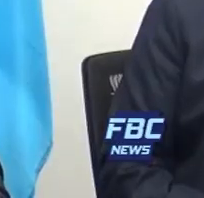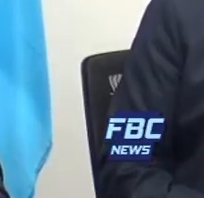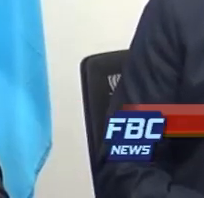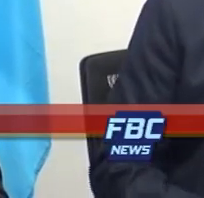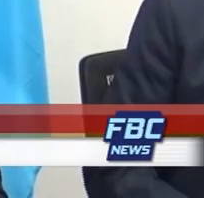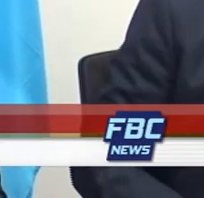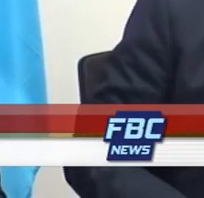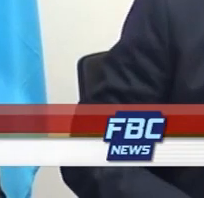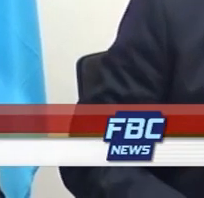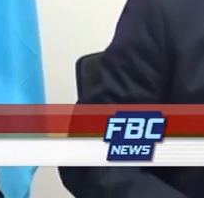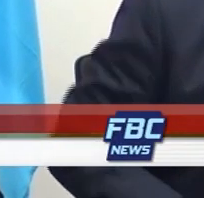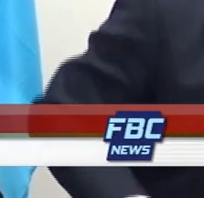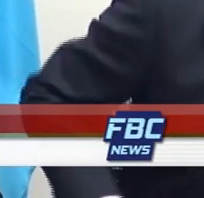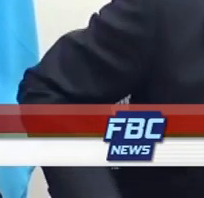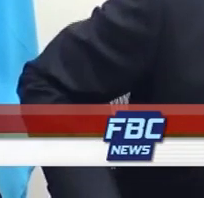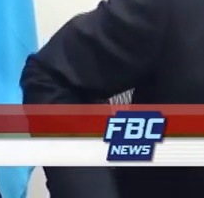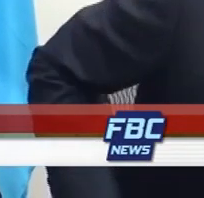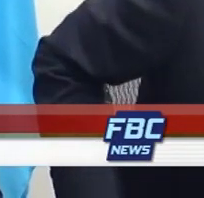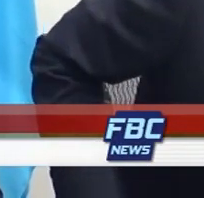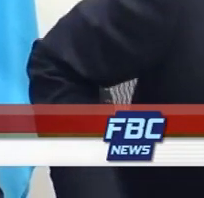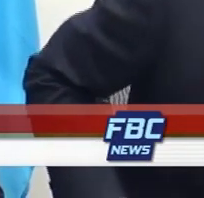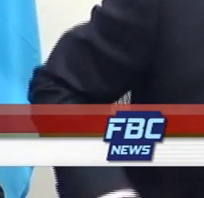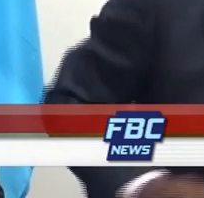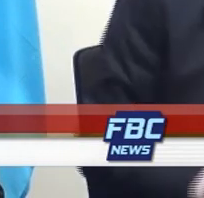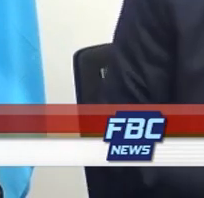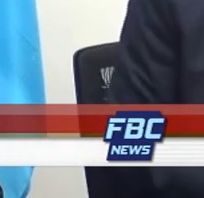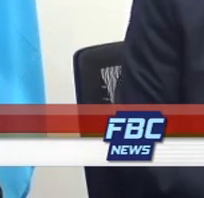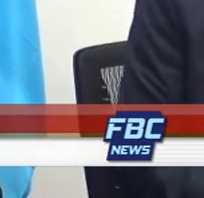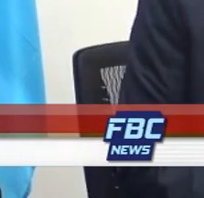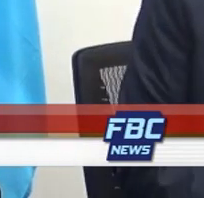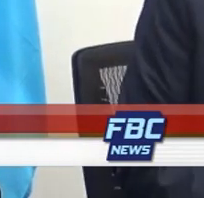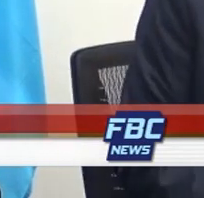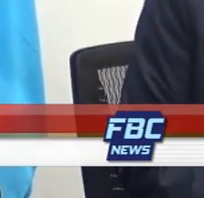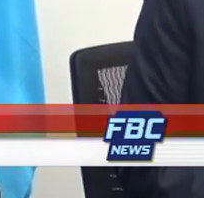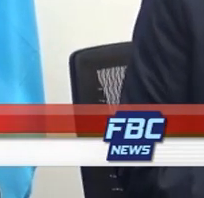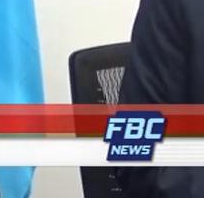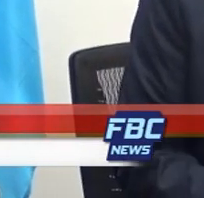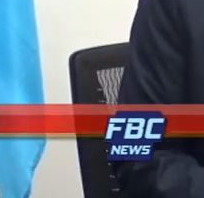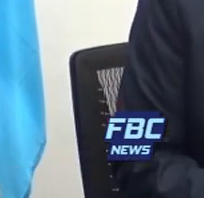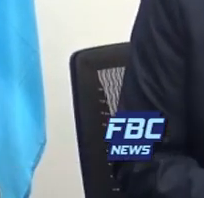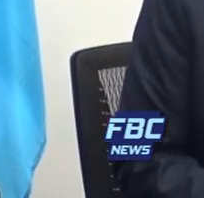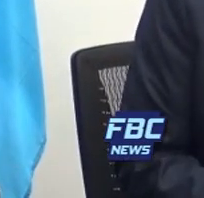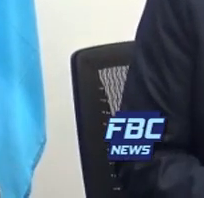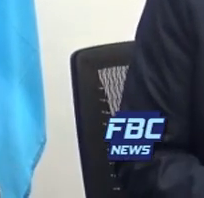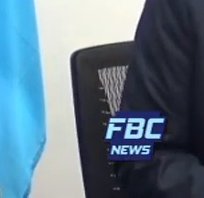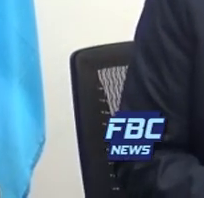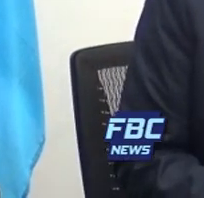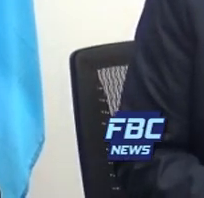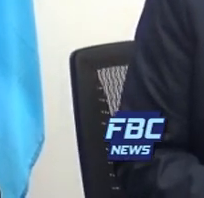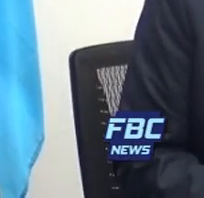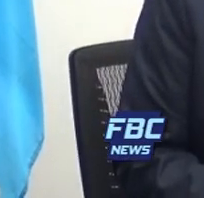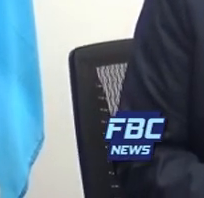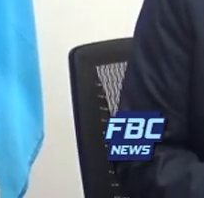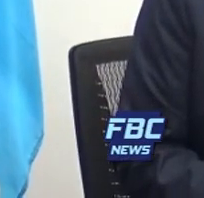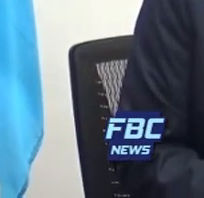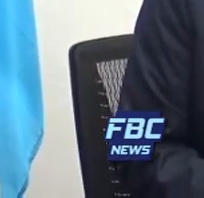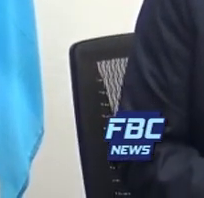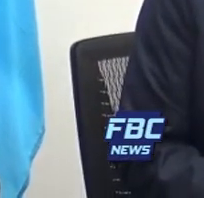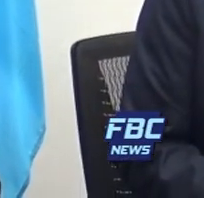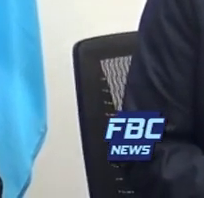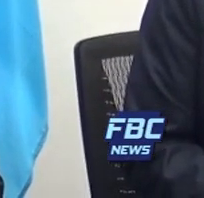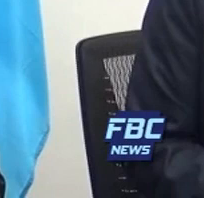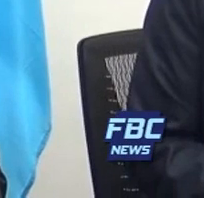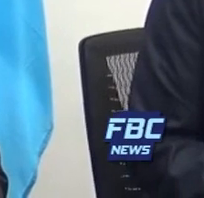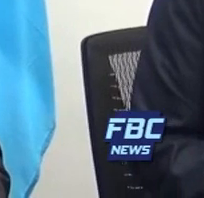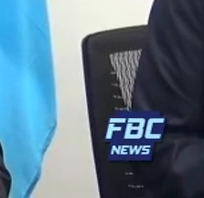are going to be writing to the Speaker for clarification on that point and our stand on the